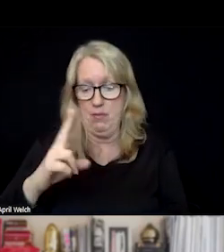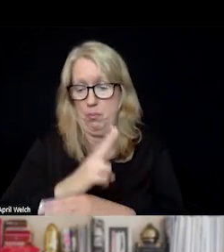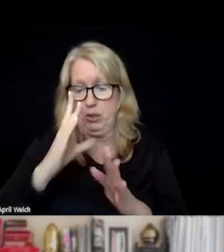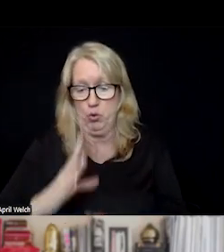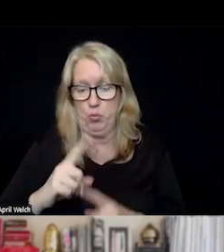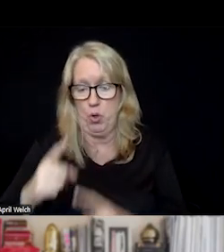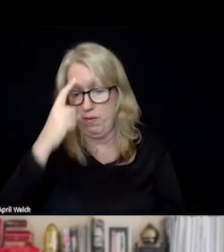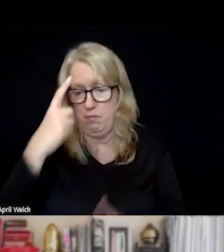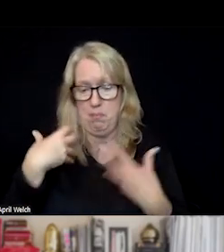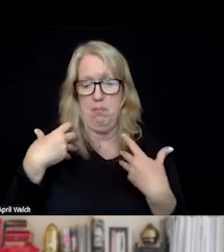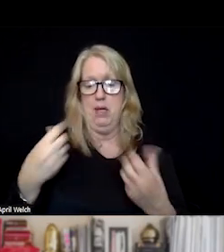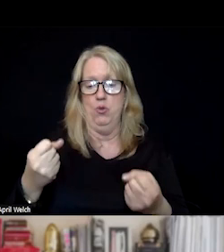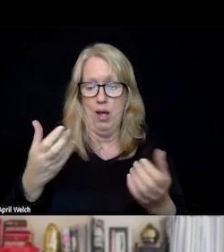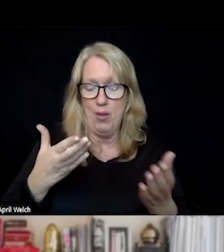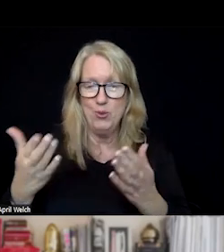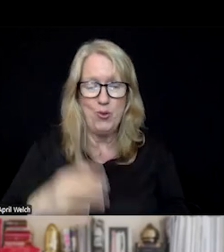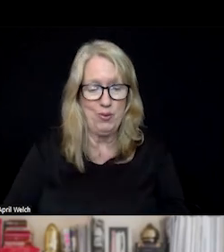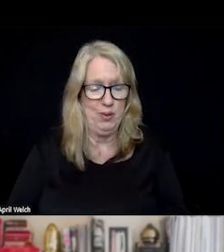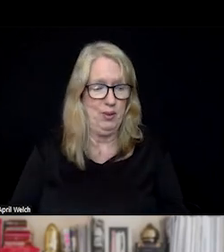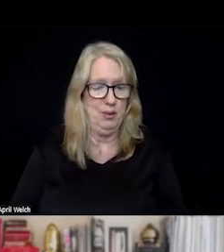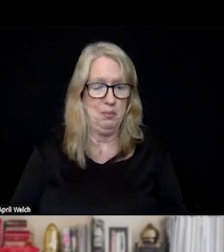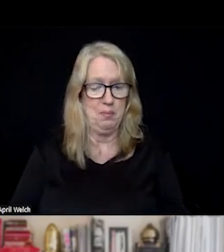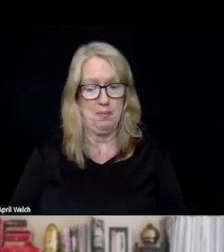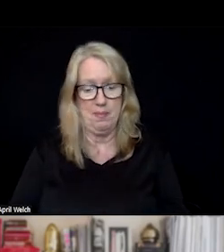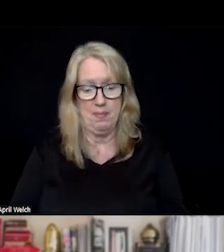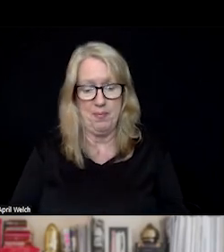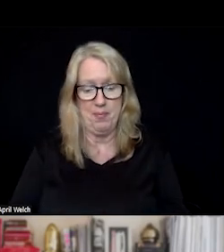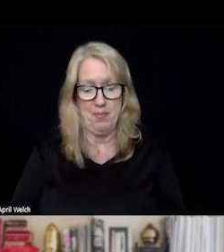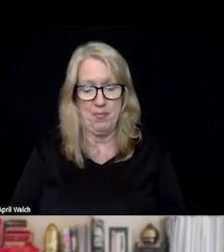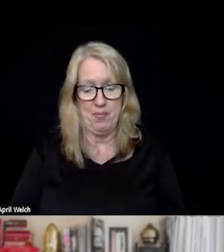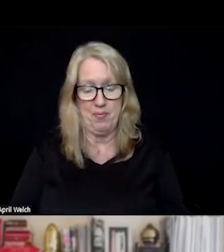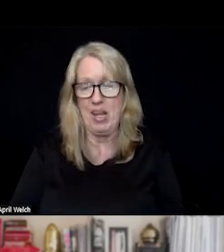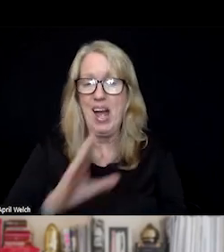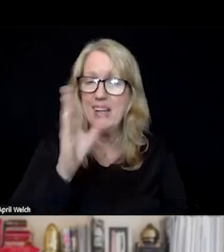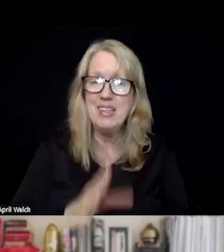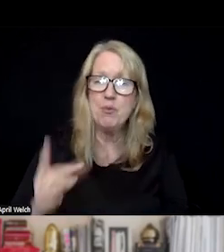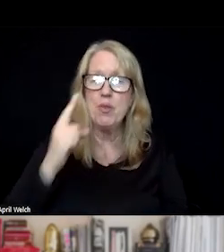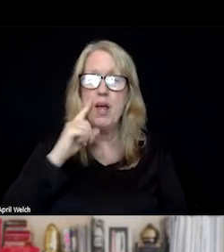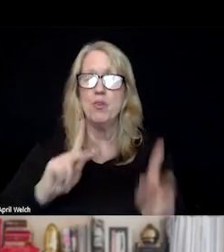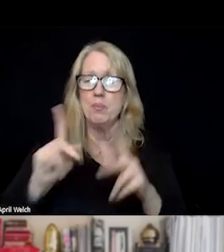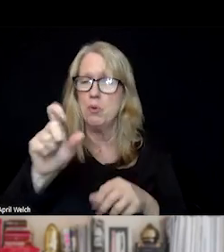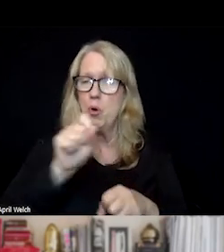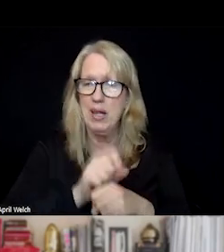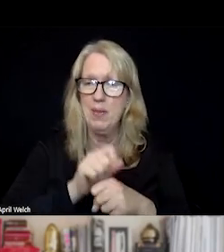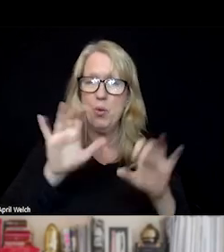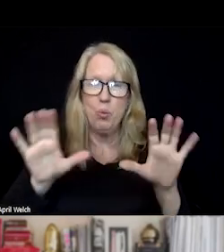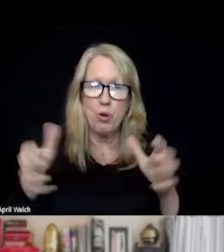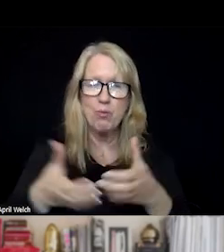services, but I had never really thought about what the people in the workforce are going through.